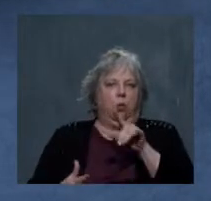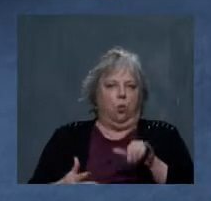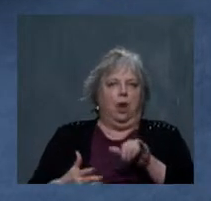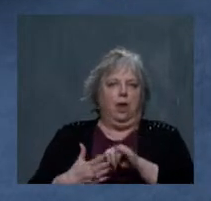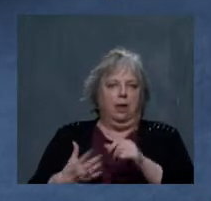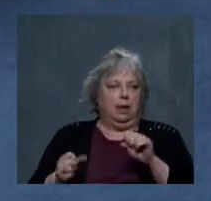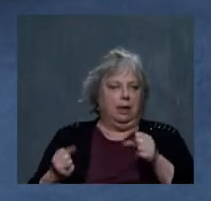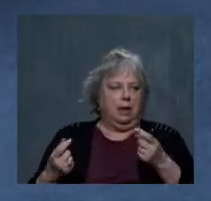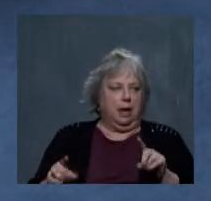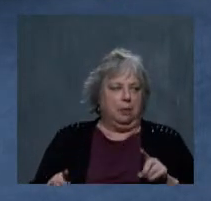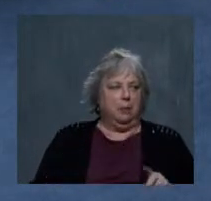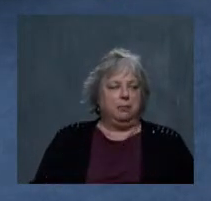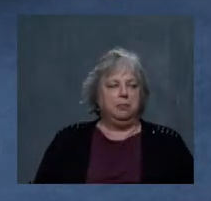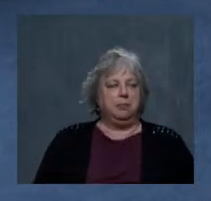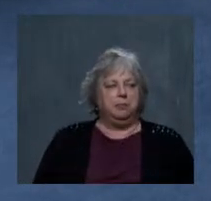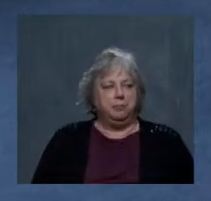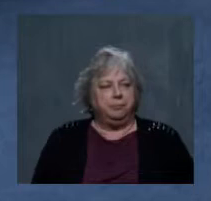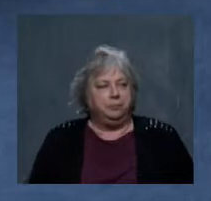that can be accomplished.